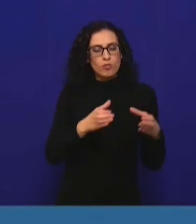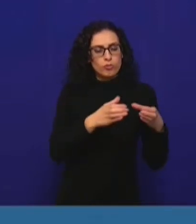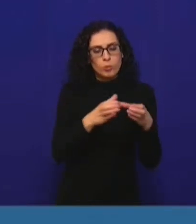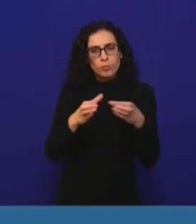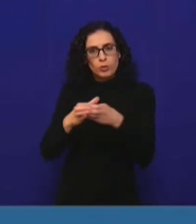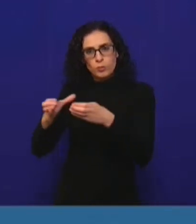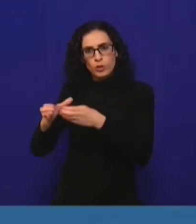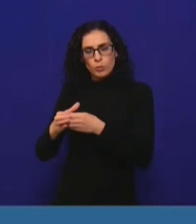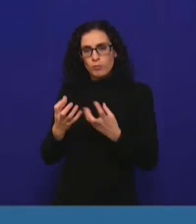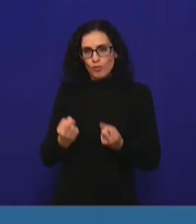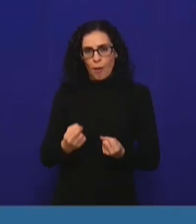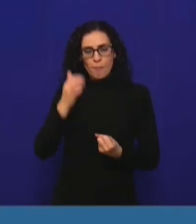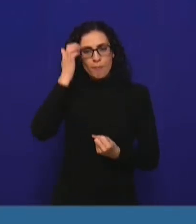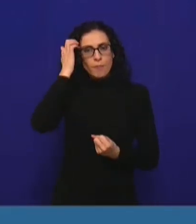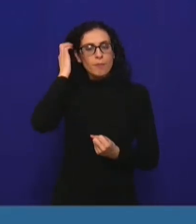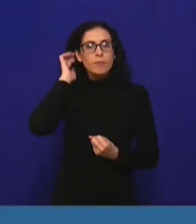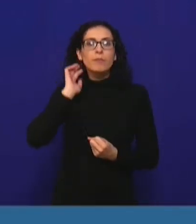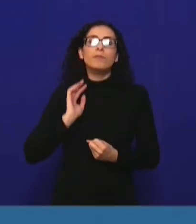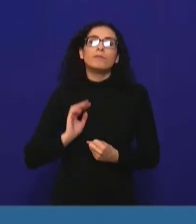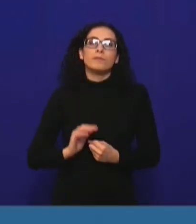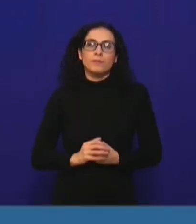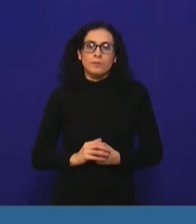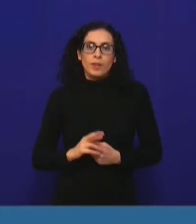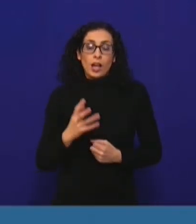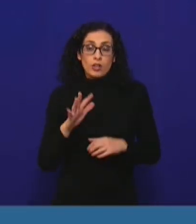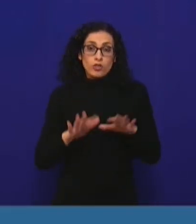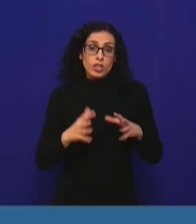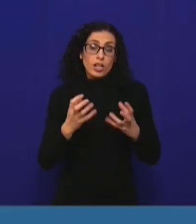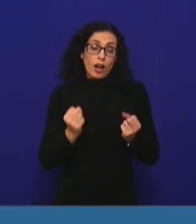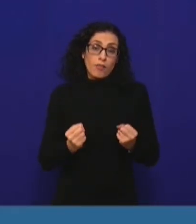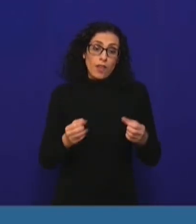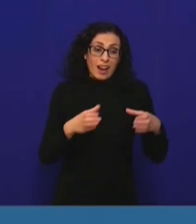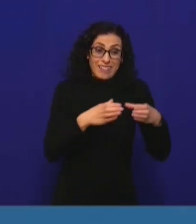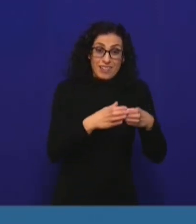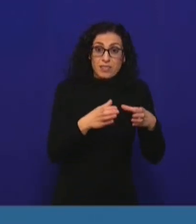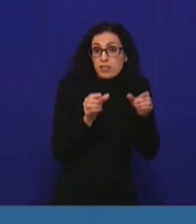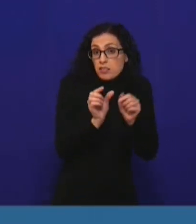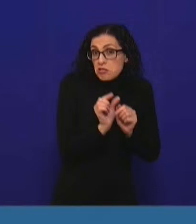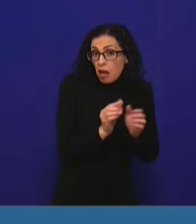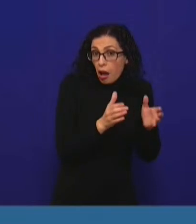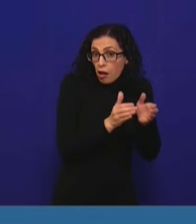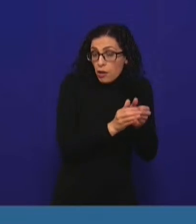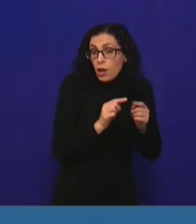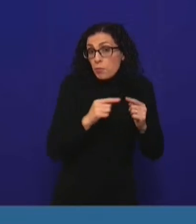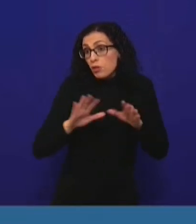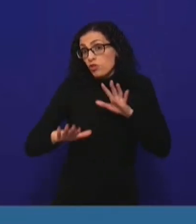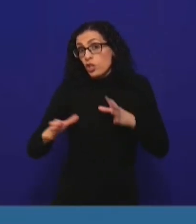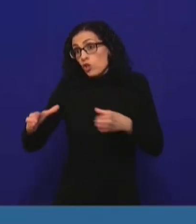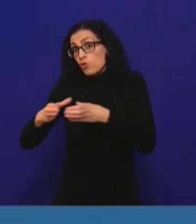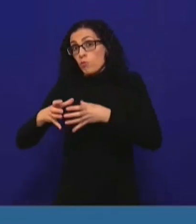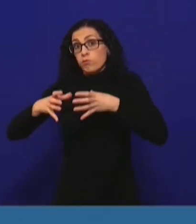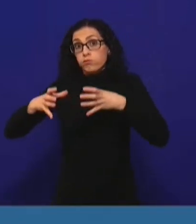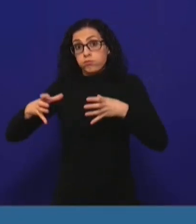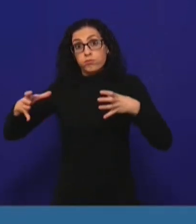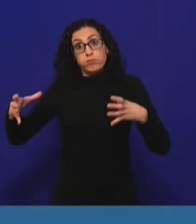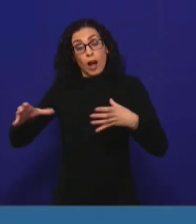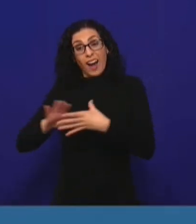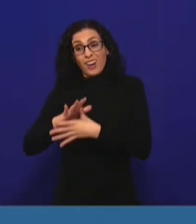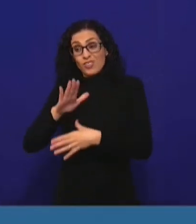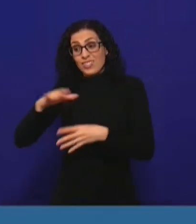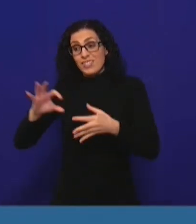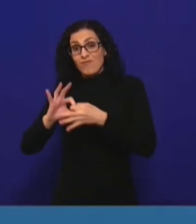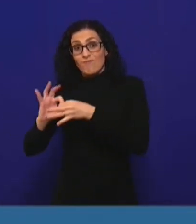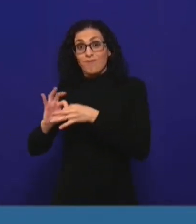li aħna jkollna clusters kemm li jkunu clusters żgħar manka ġieli jkollok clusters li jkunu pjuttost ikbar minħabba jkun hemm iktar nies ma'